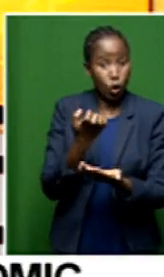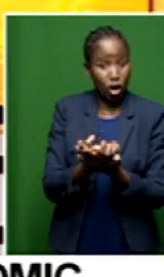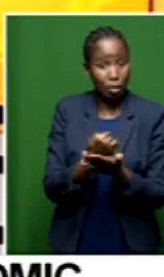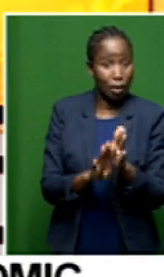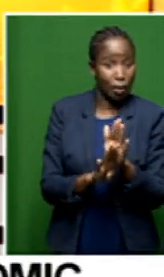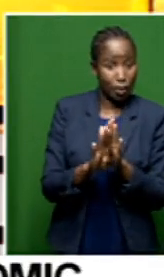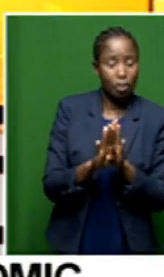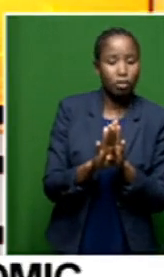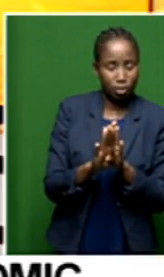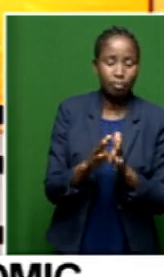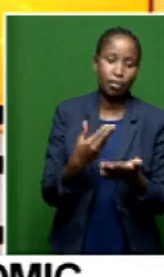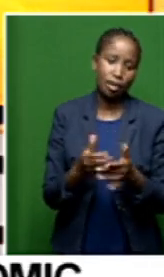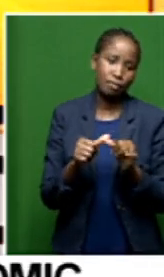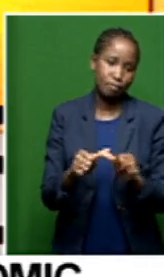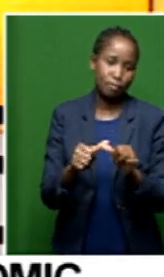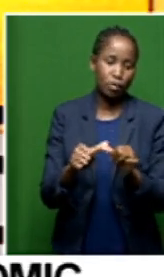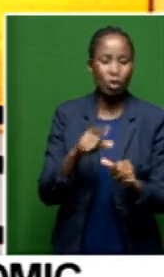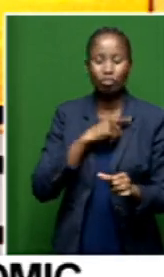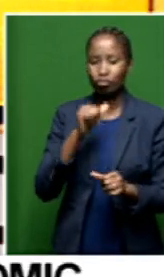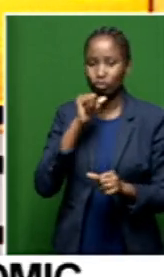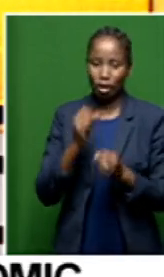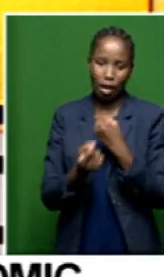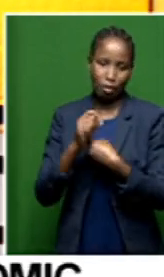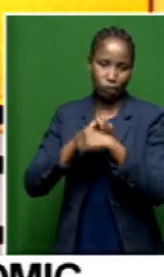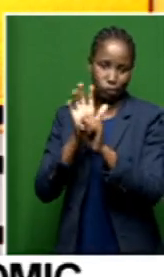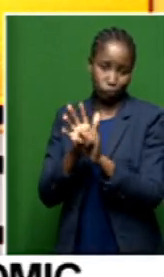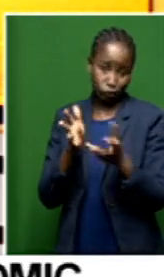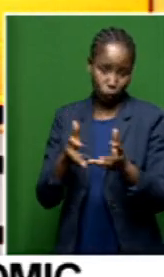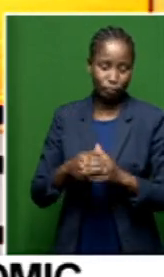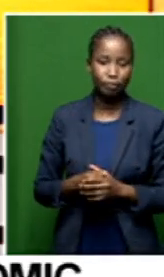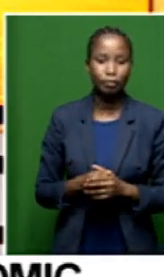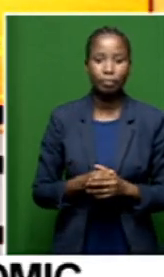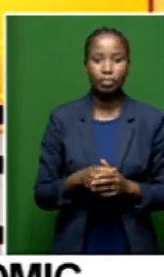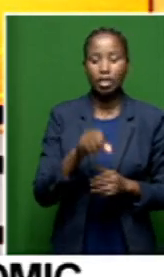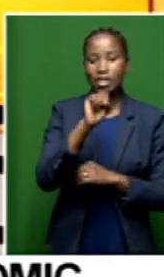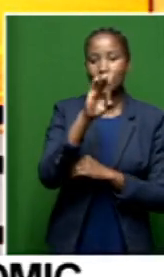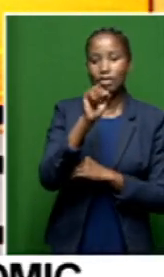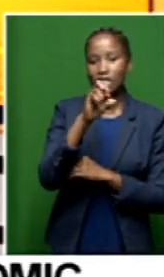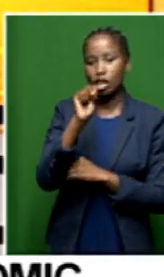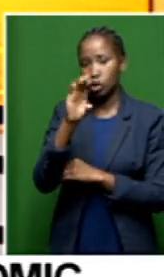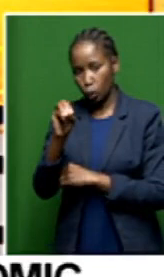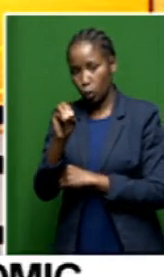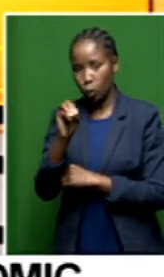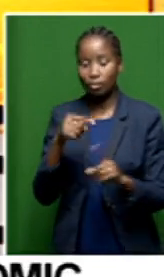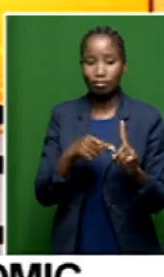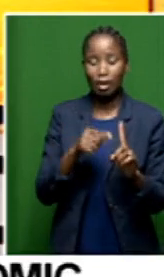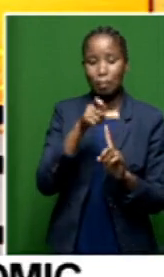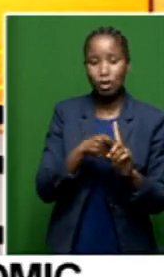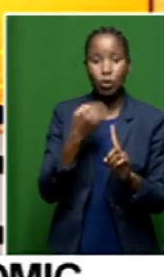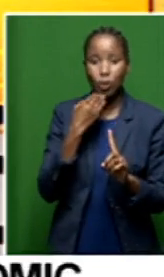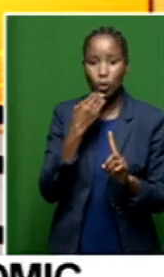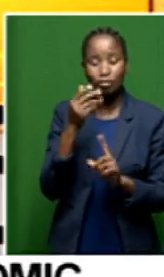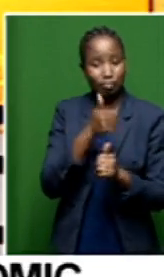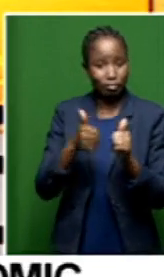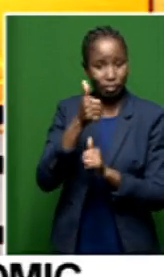to continue despite the resurgence of COVID-19. Sifiso Skenjana, he is an economist and executive